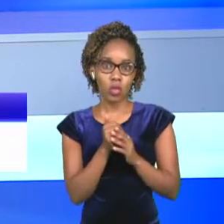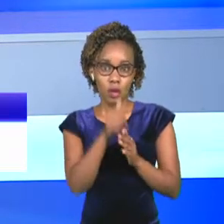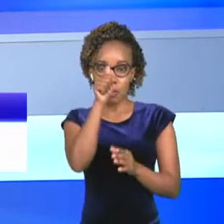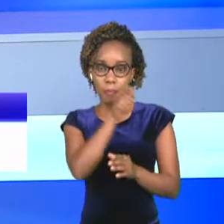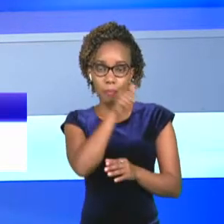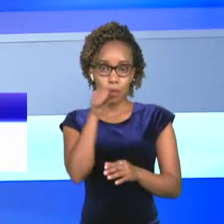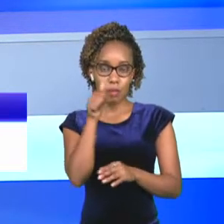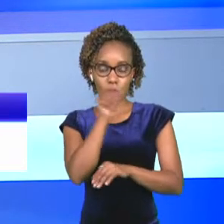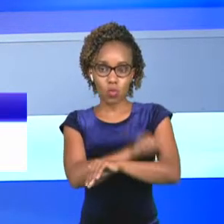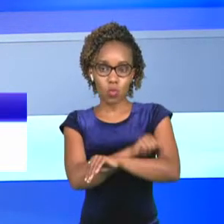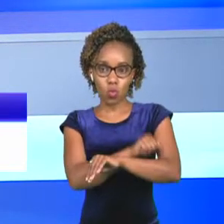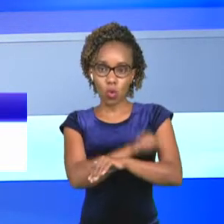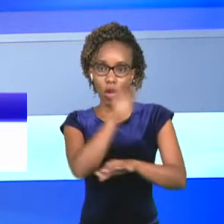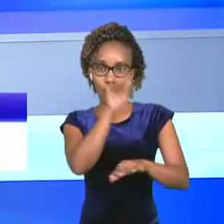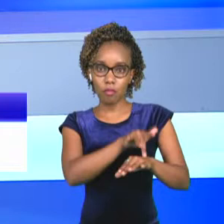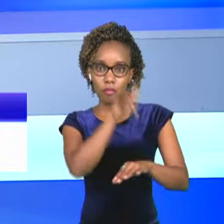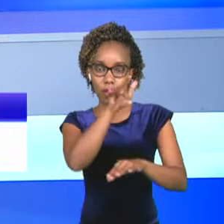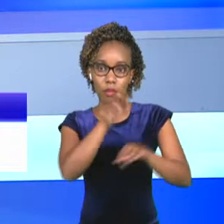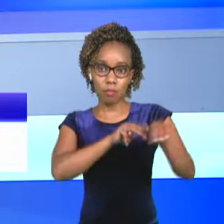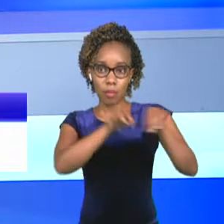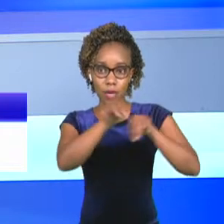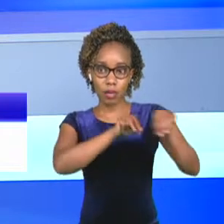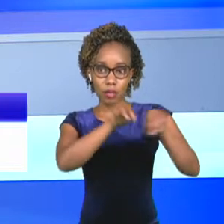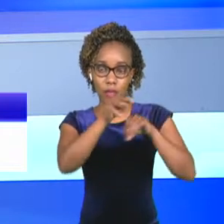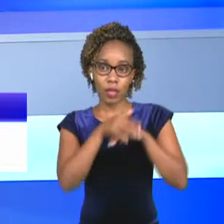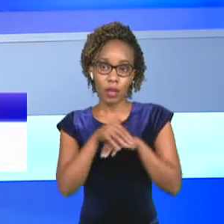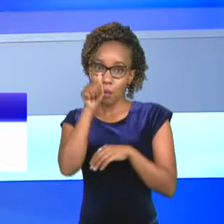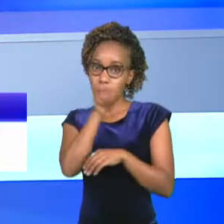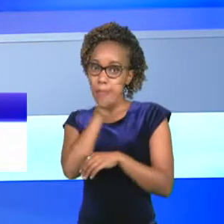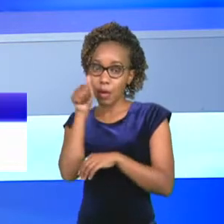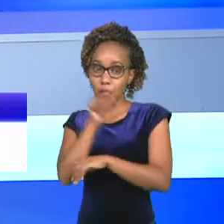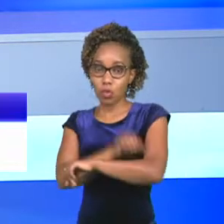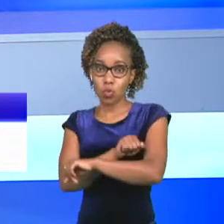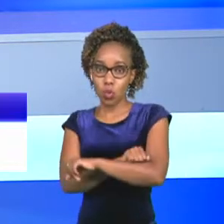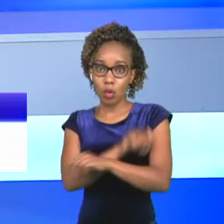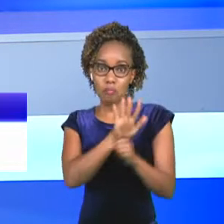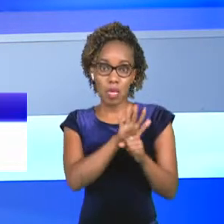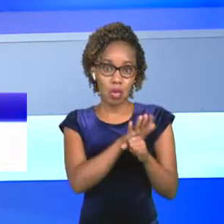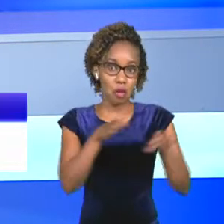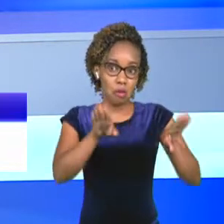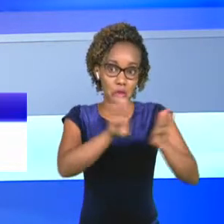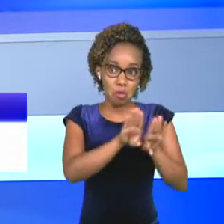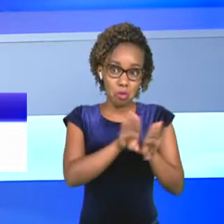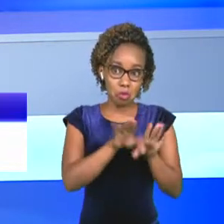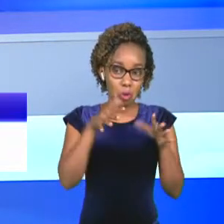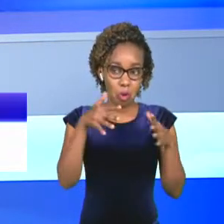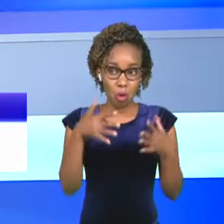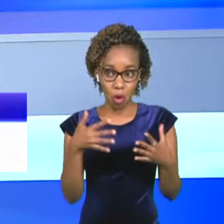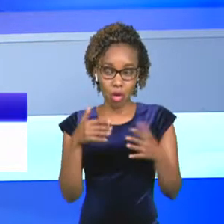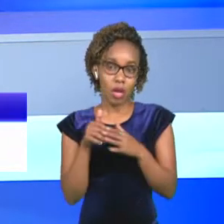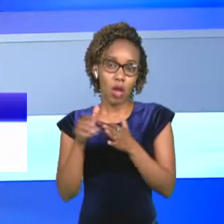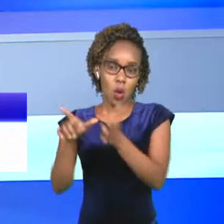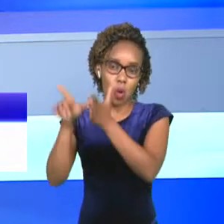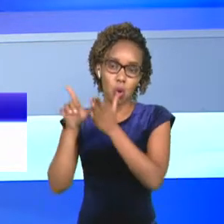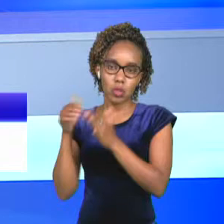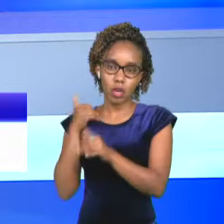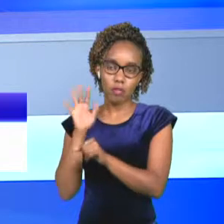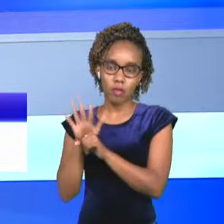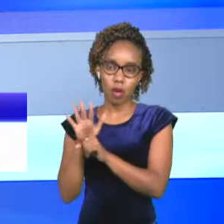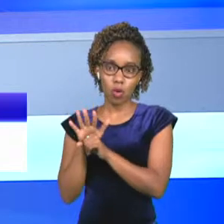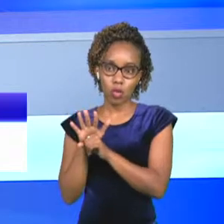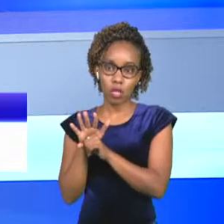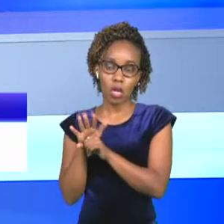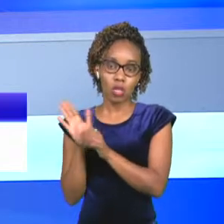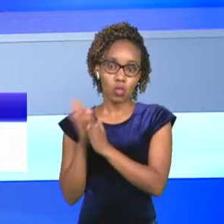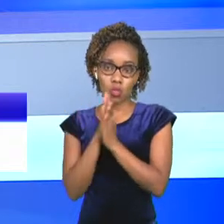schools nationally in terms of management. Most private schools either closed down or are deeply engrossed in debt. Samuel Namukana filed